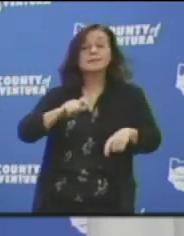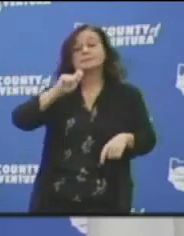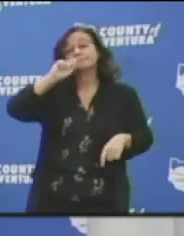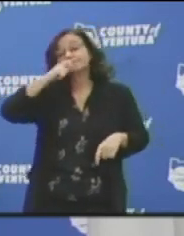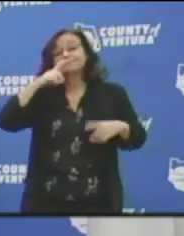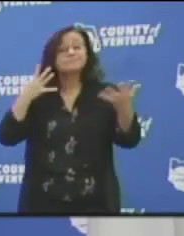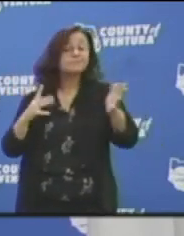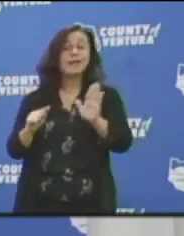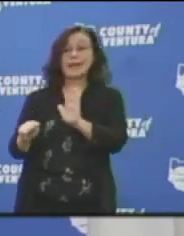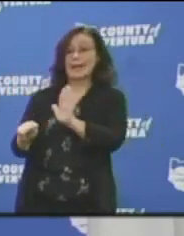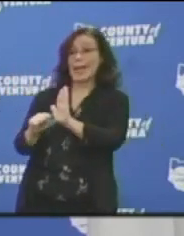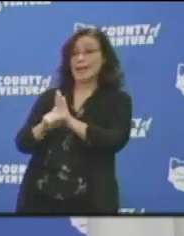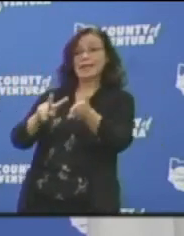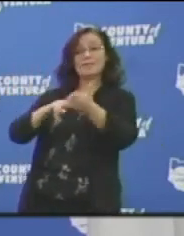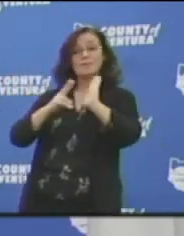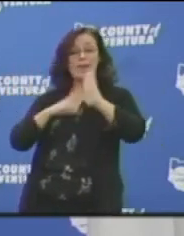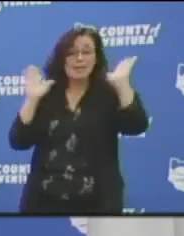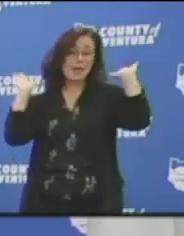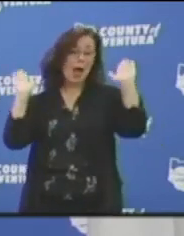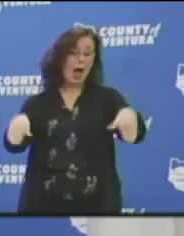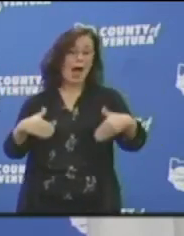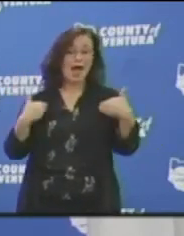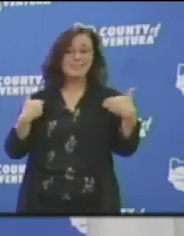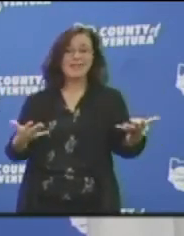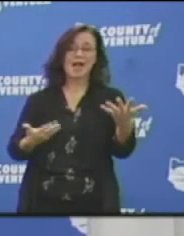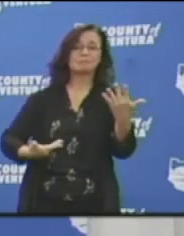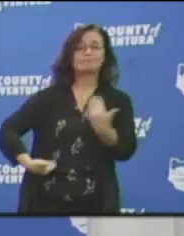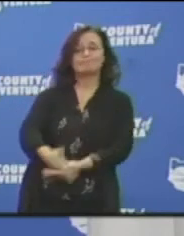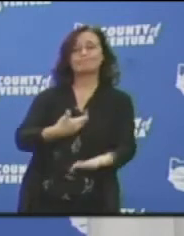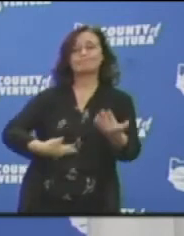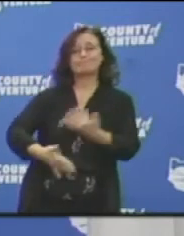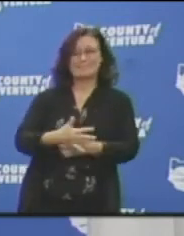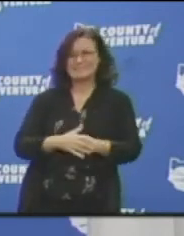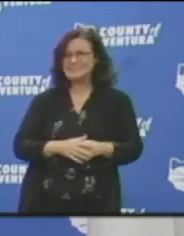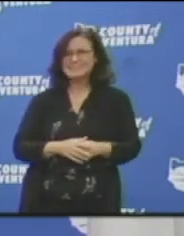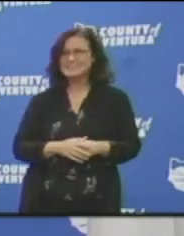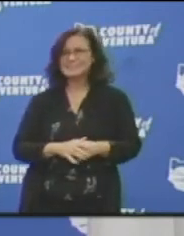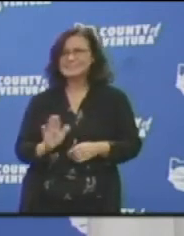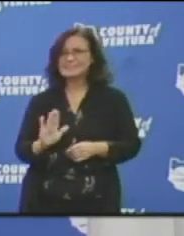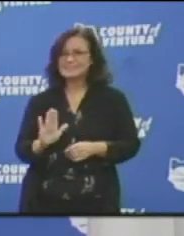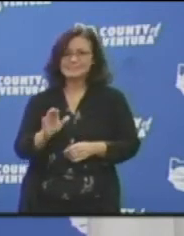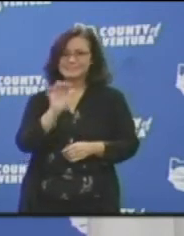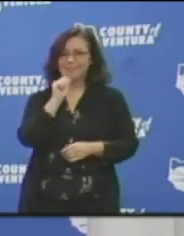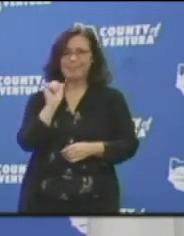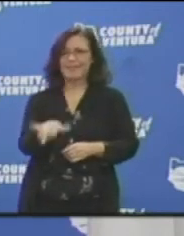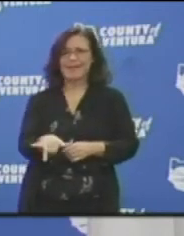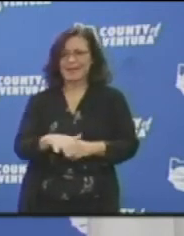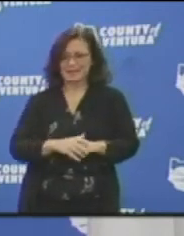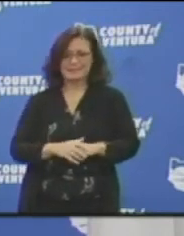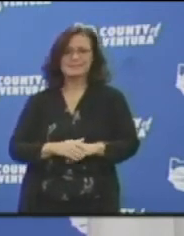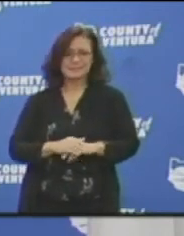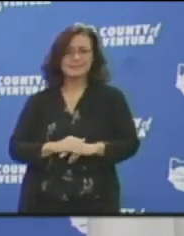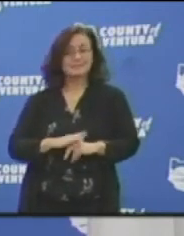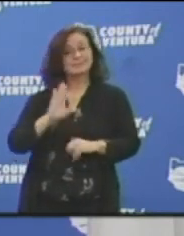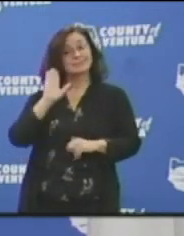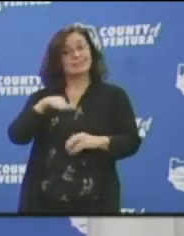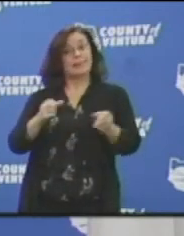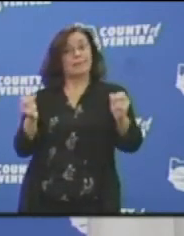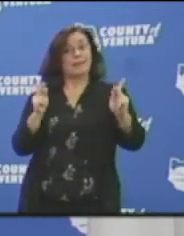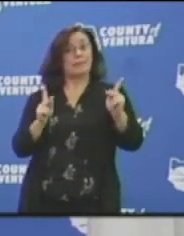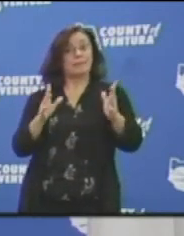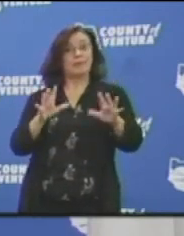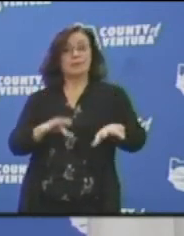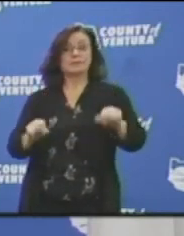precautions. With the upcoming holiday, many are being tested to see your current status, and we welcome